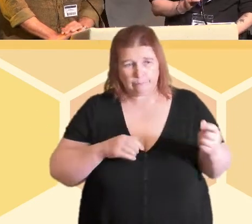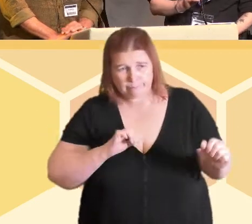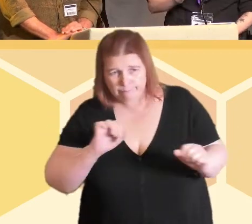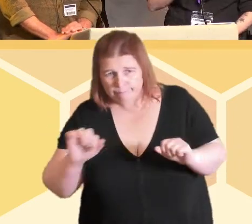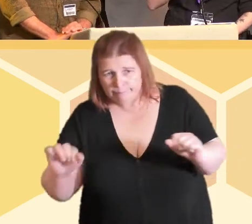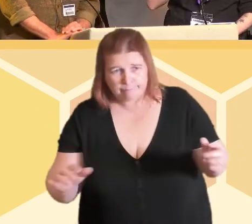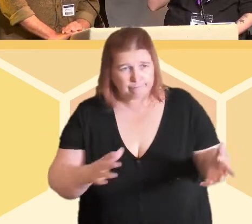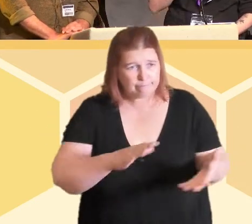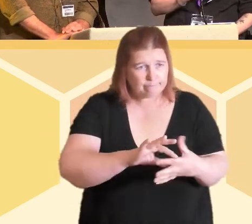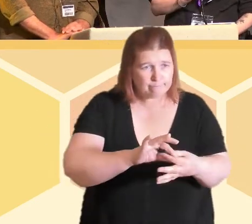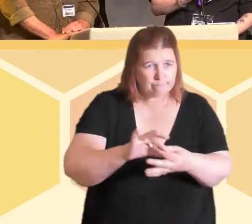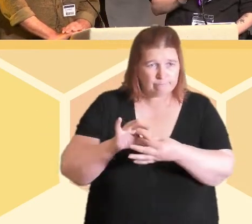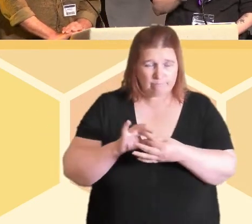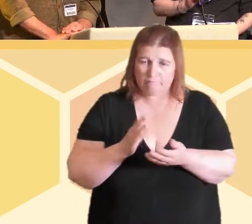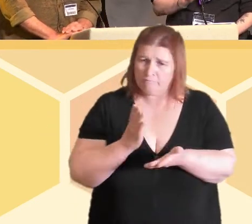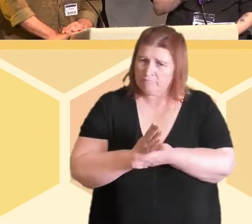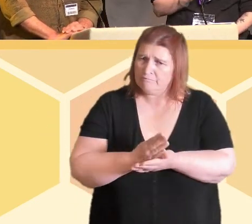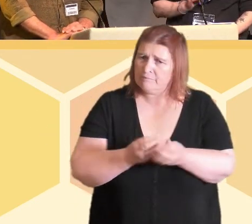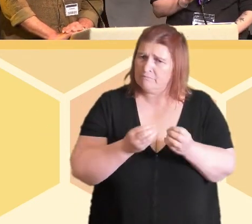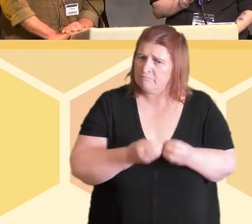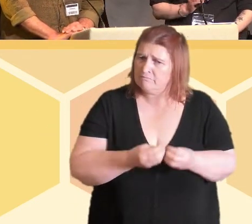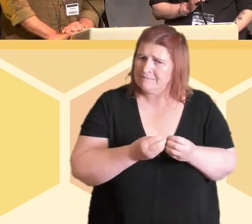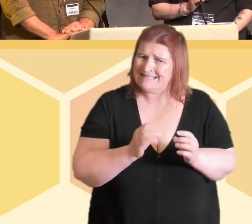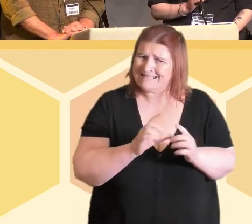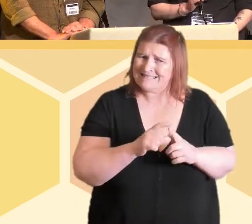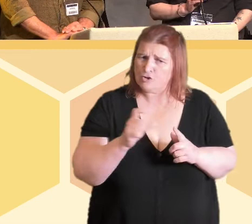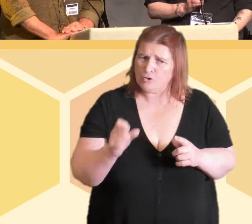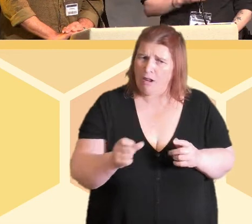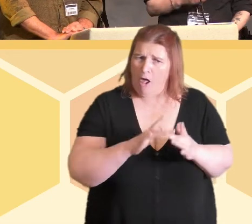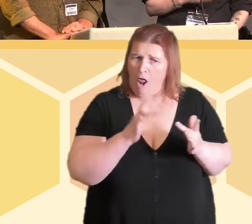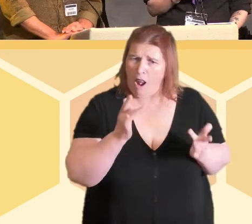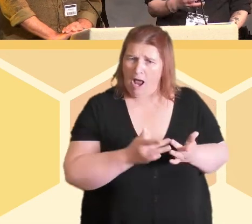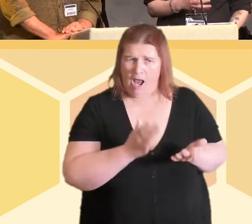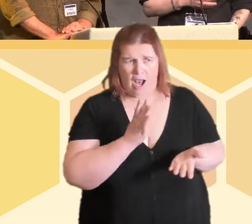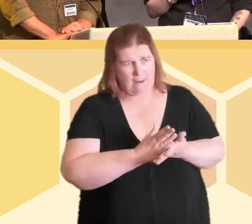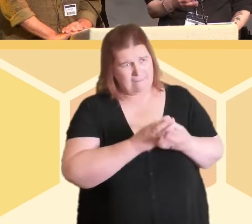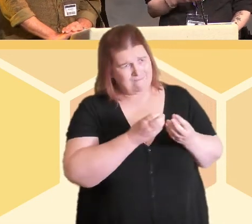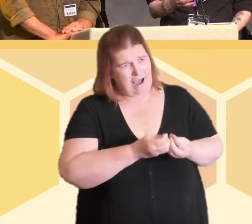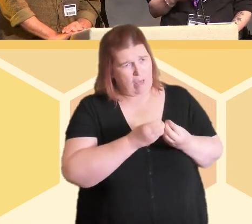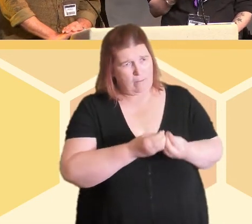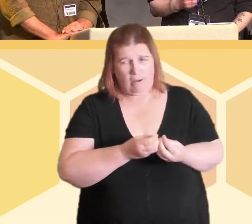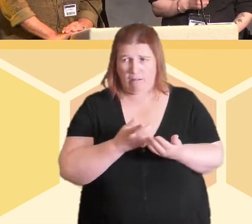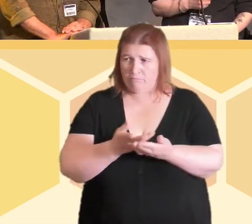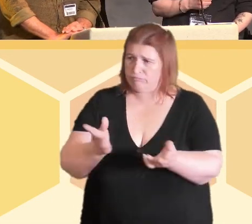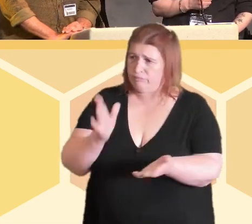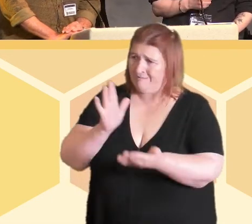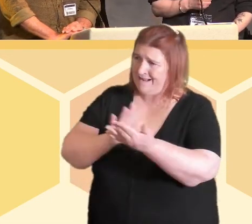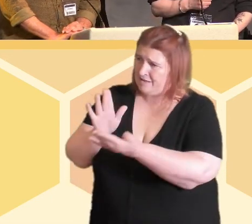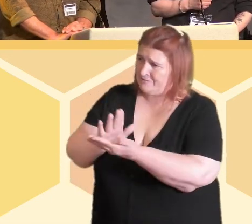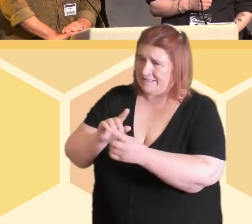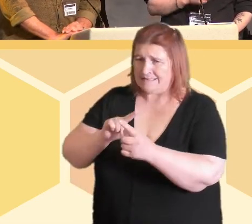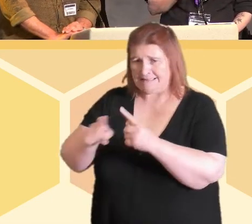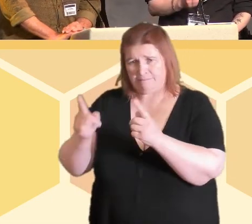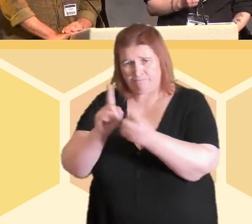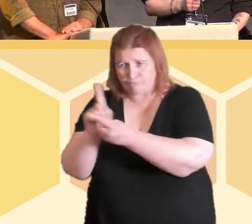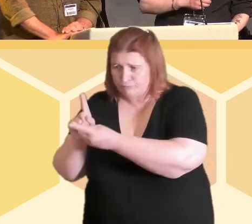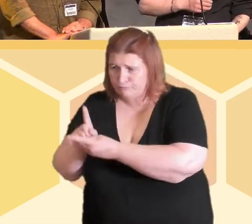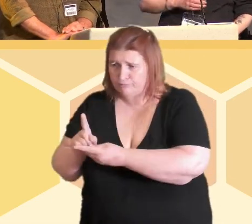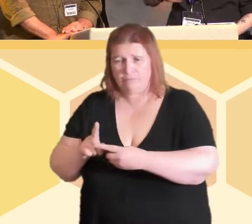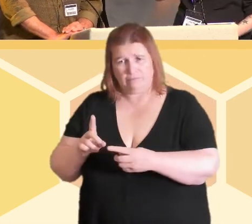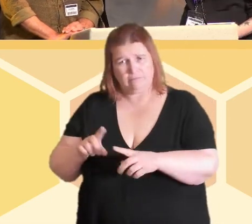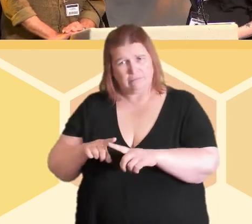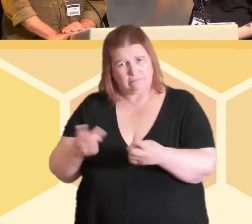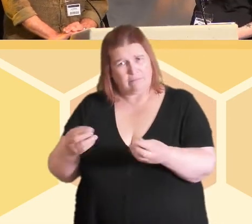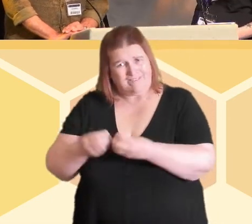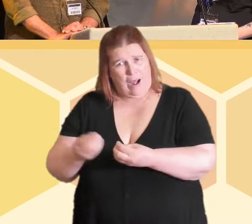digital world is seen as a valid form of ministry and mission, just as much as the other gatherings we have. For many who